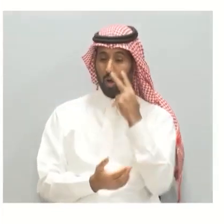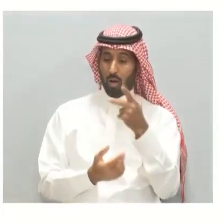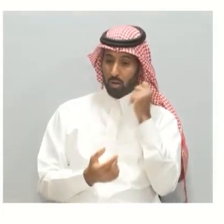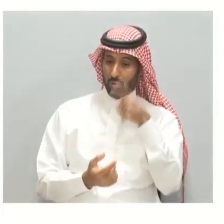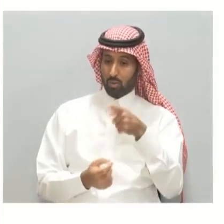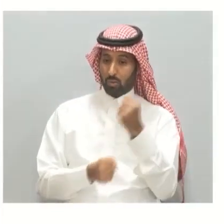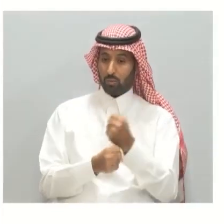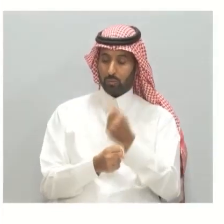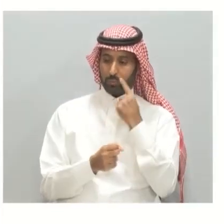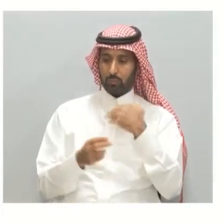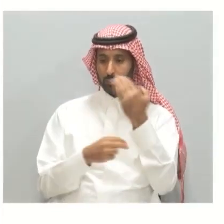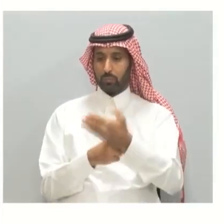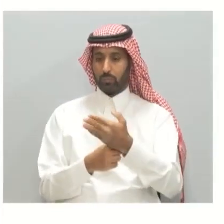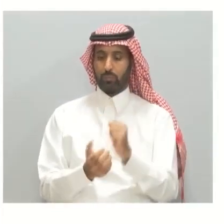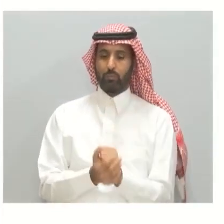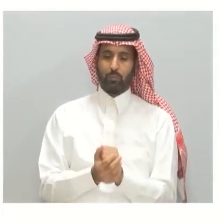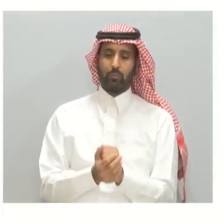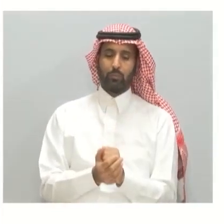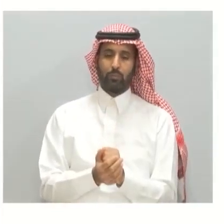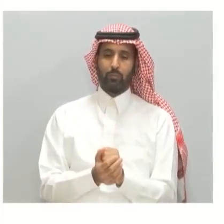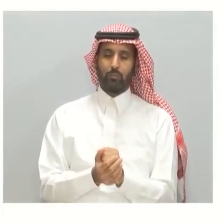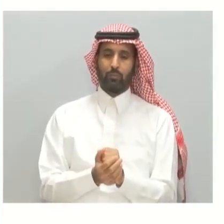to do what is expected of you.